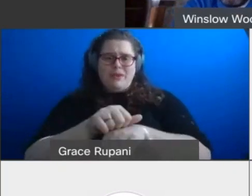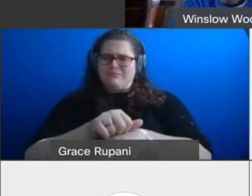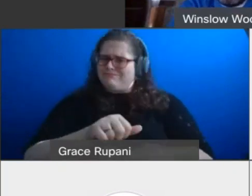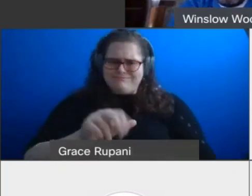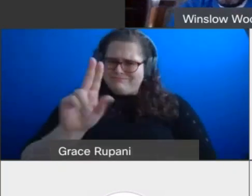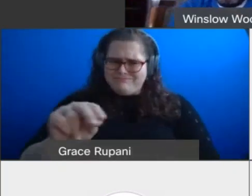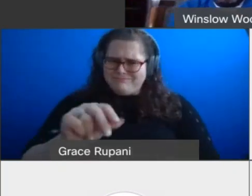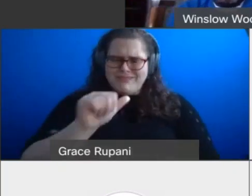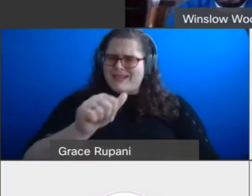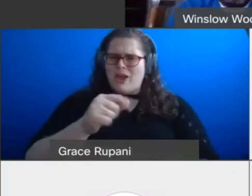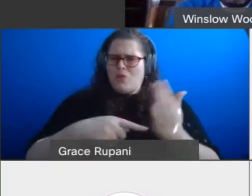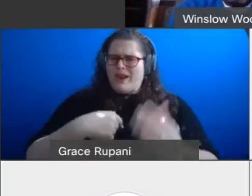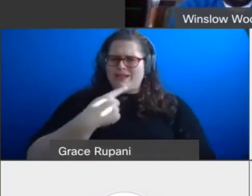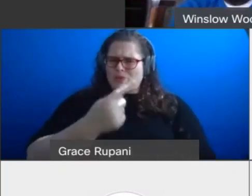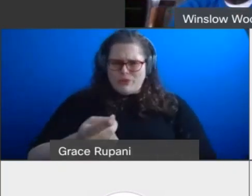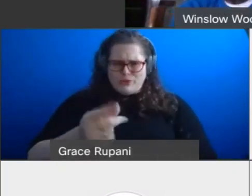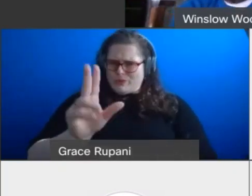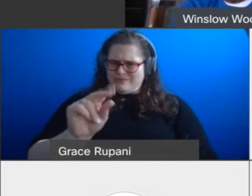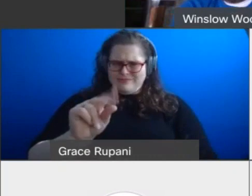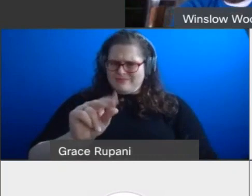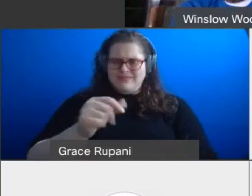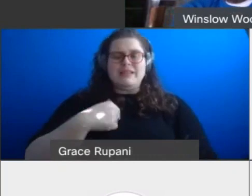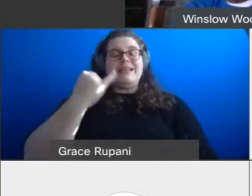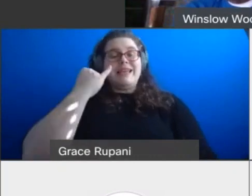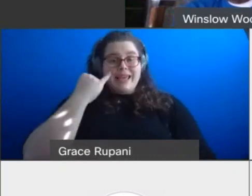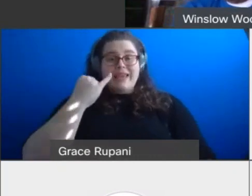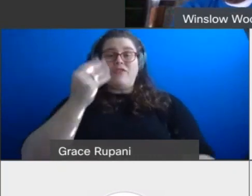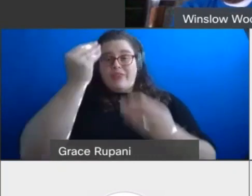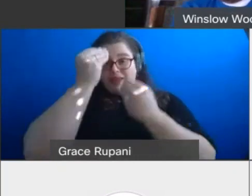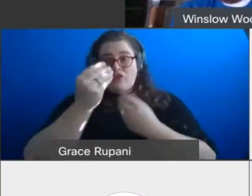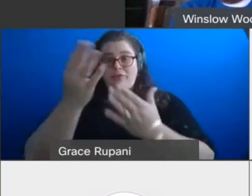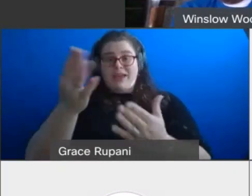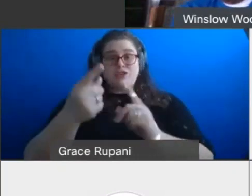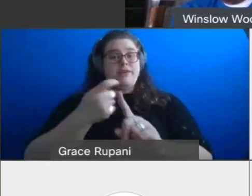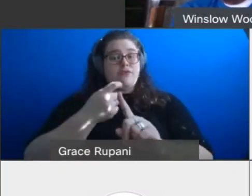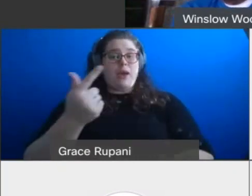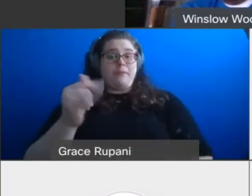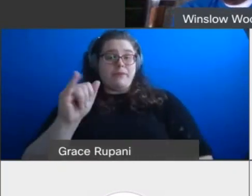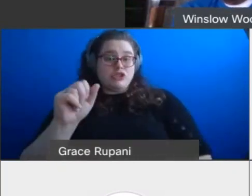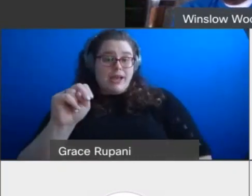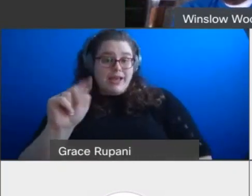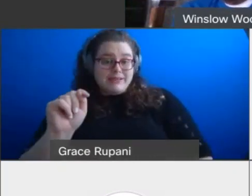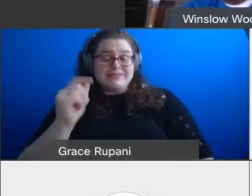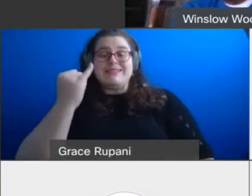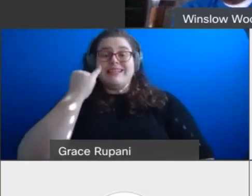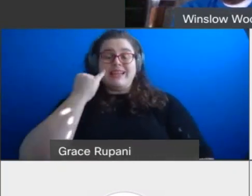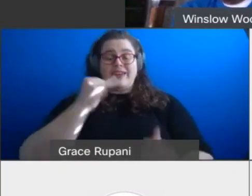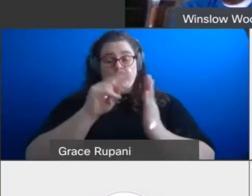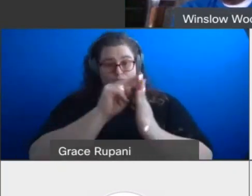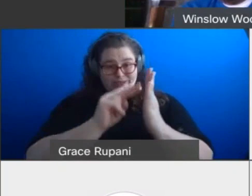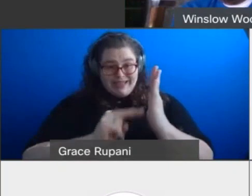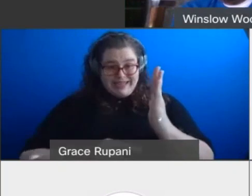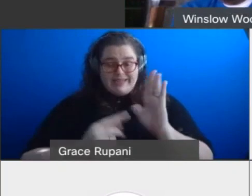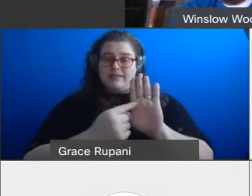all. What I said was, if you read the information from Giant, it is it